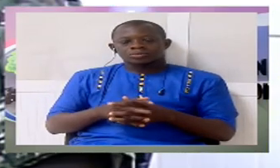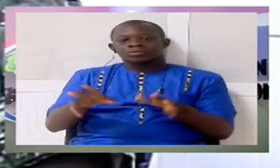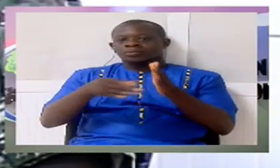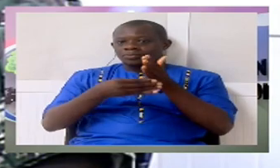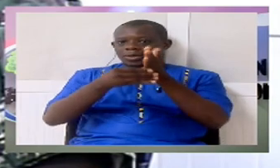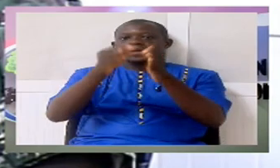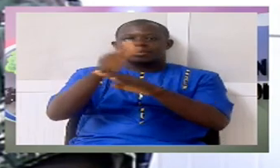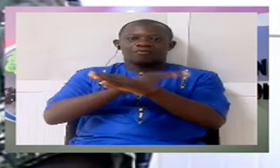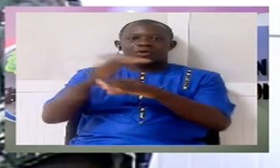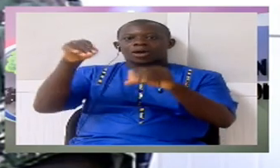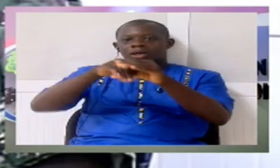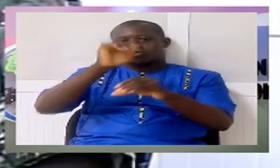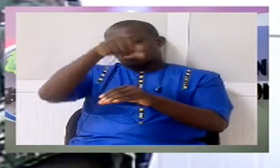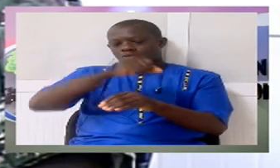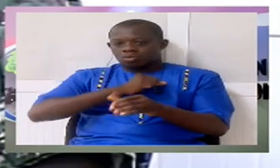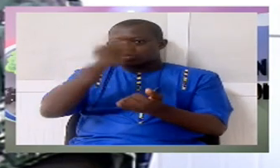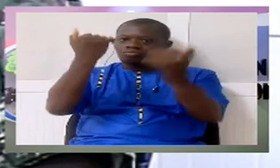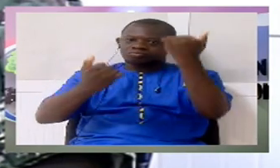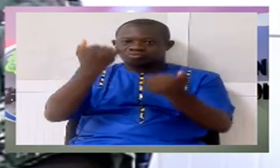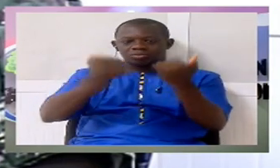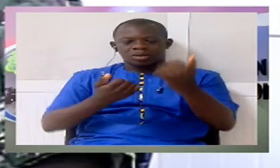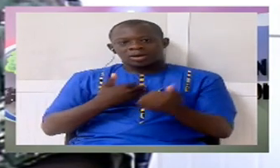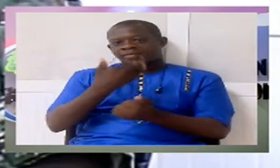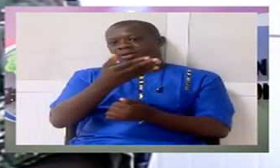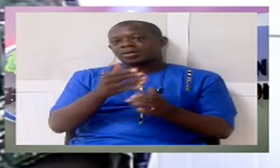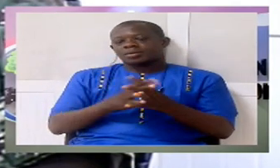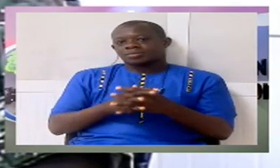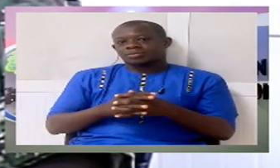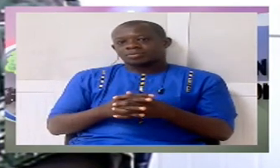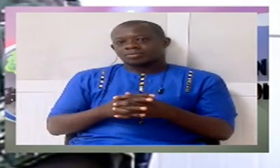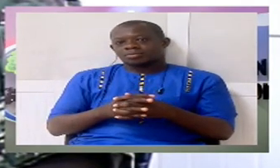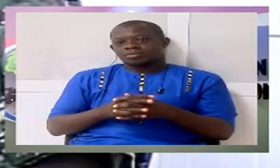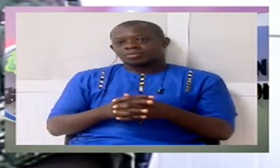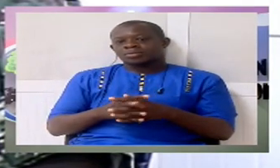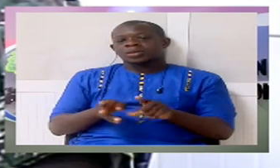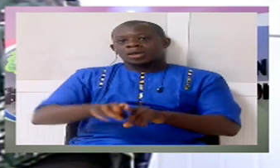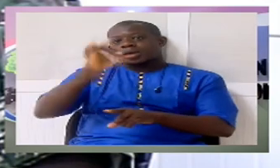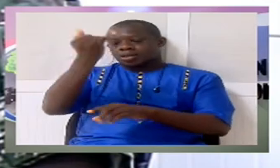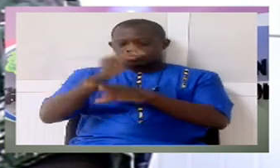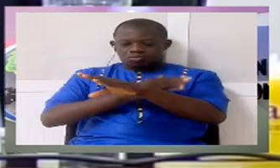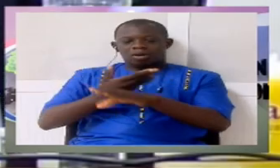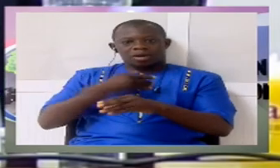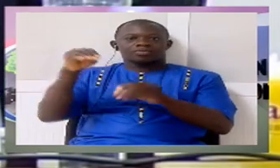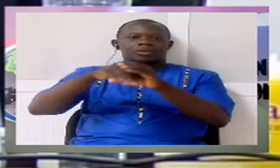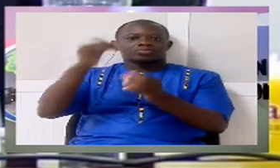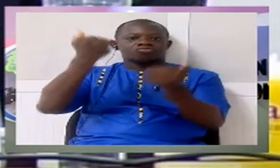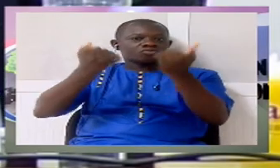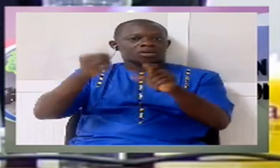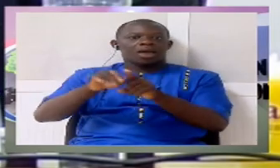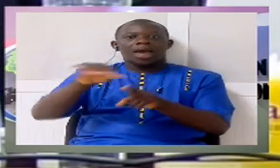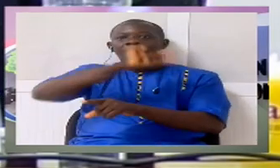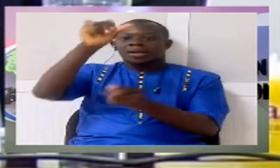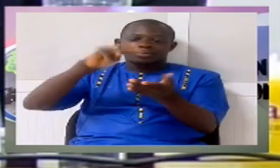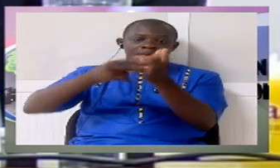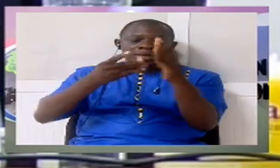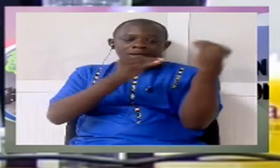jamono bobu lolou di xew nak commander bi mo ngi won ci sa bir moto bi. Was in the vehicle. And it was in fact the